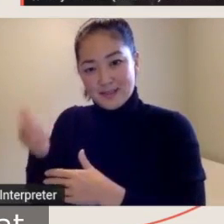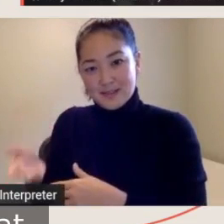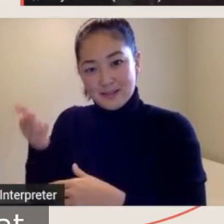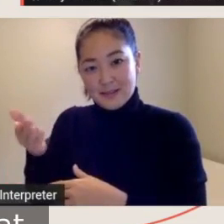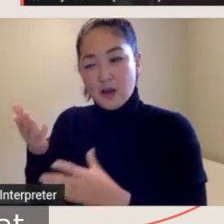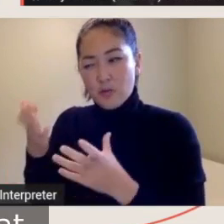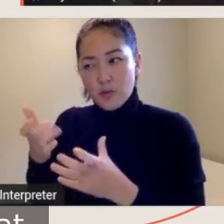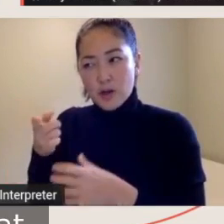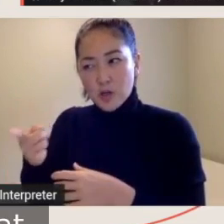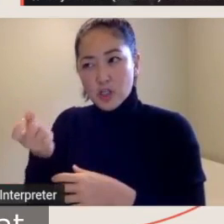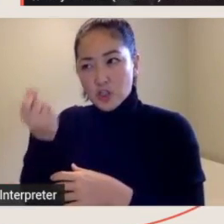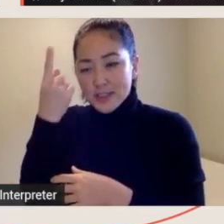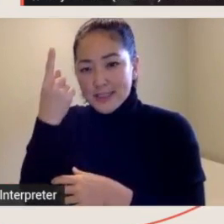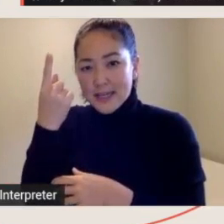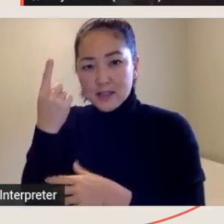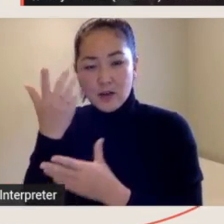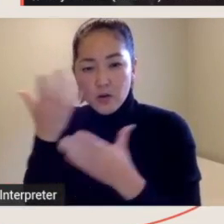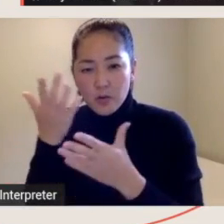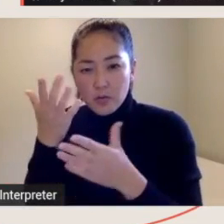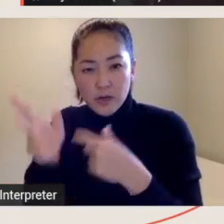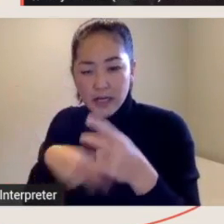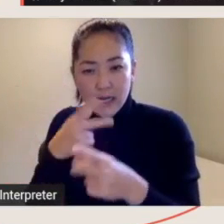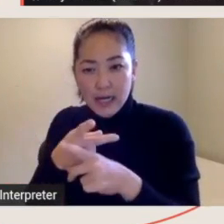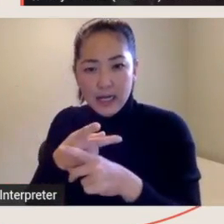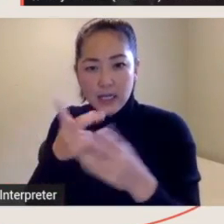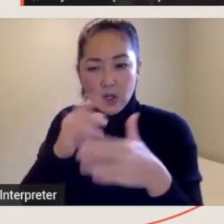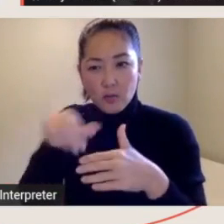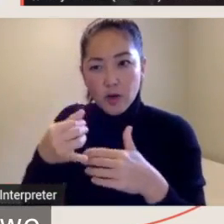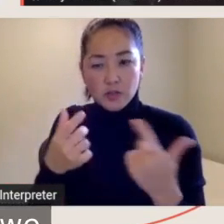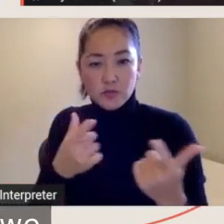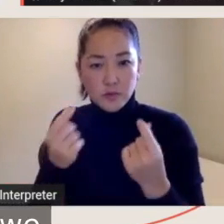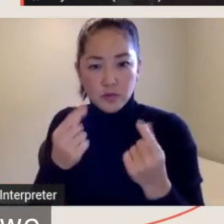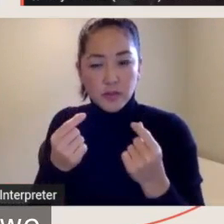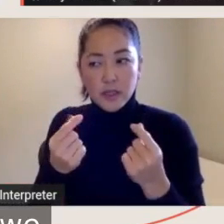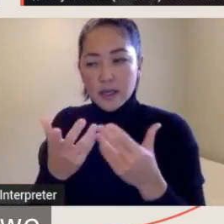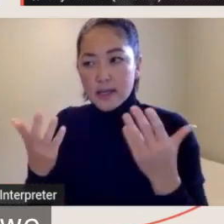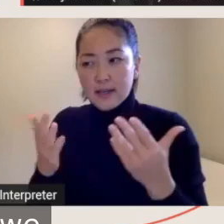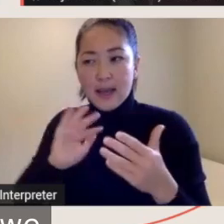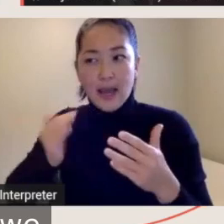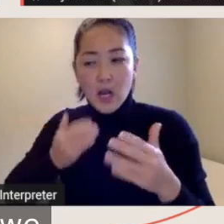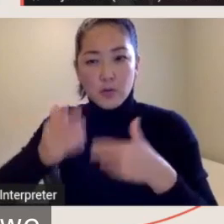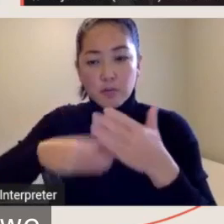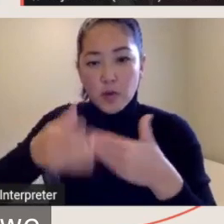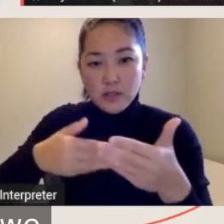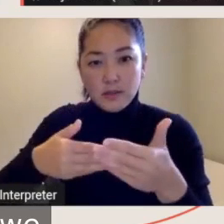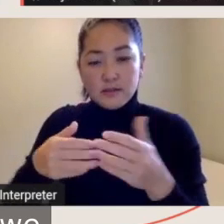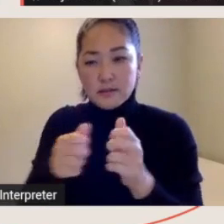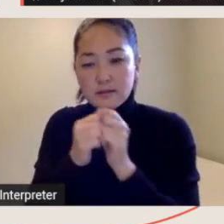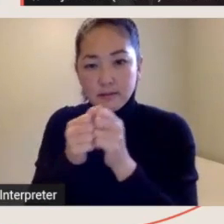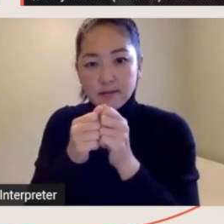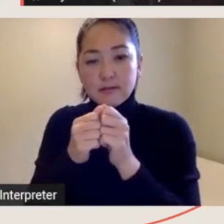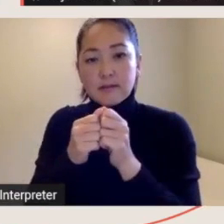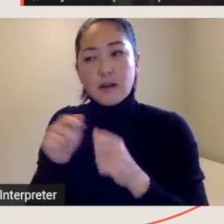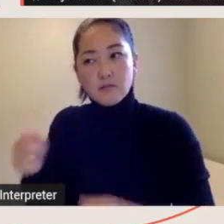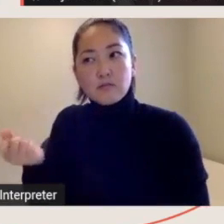she understood what kind of project we were doing and what kind of process we were going through together. And